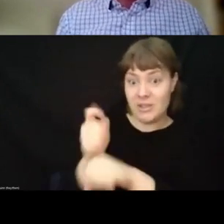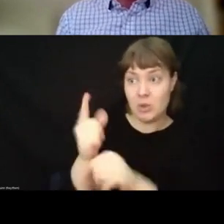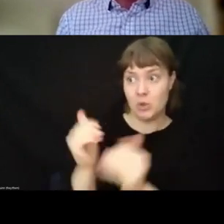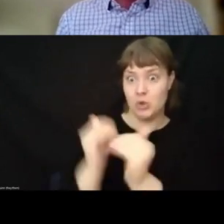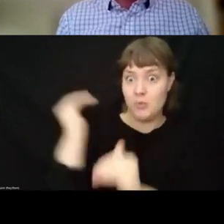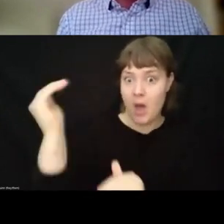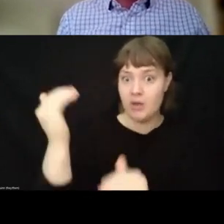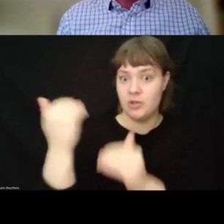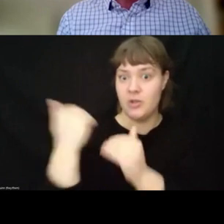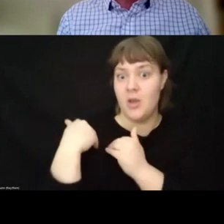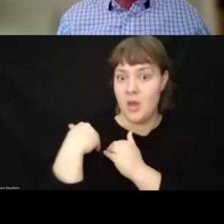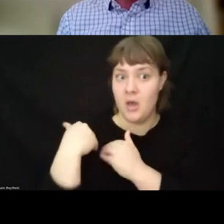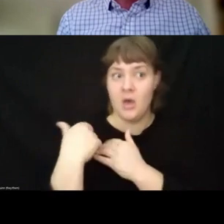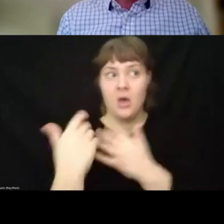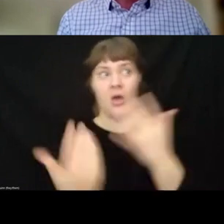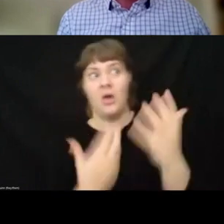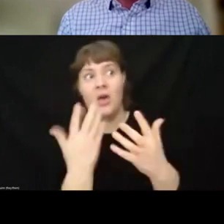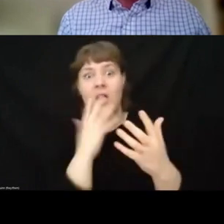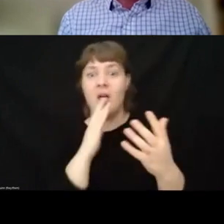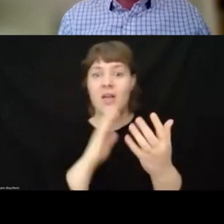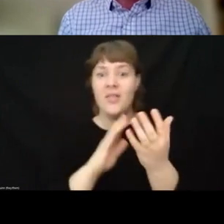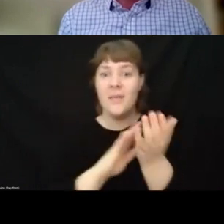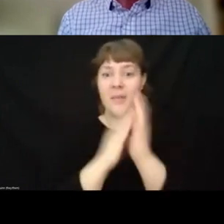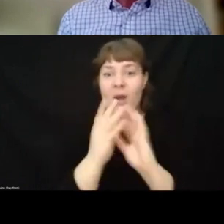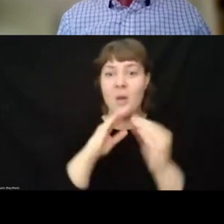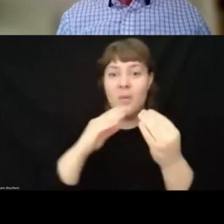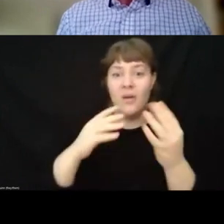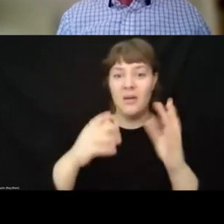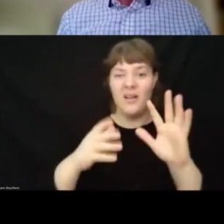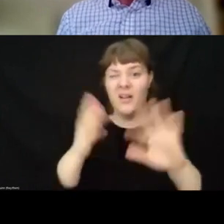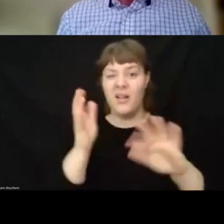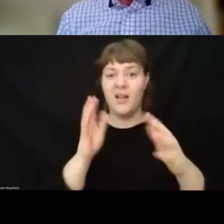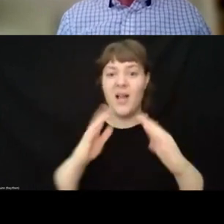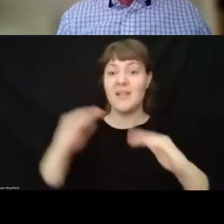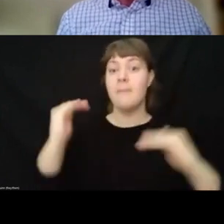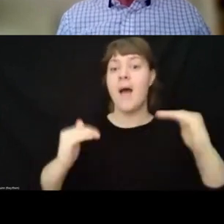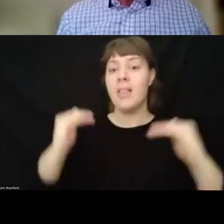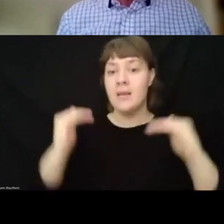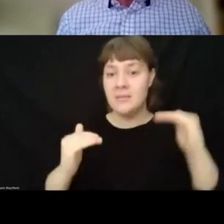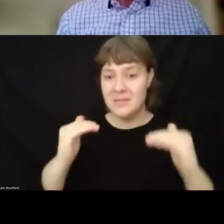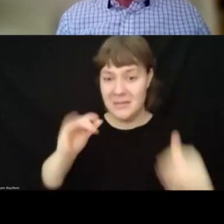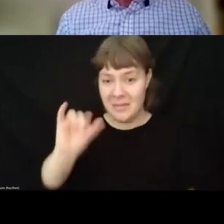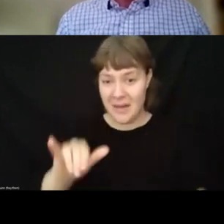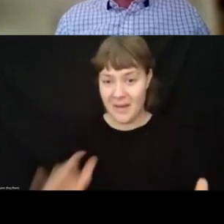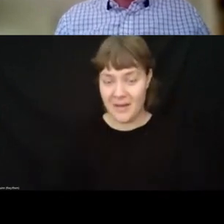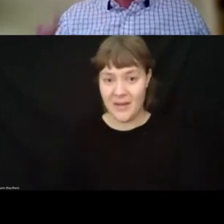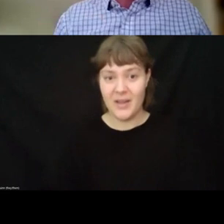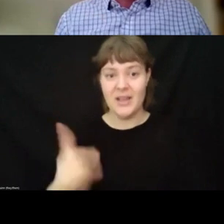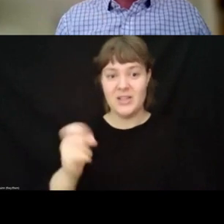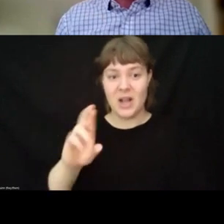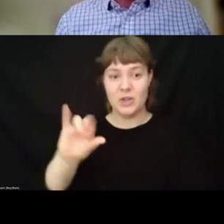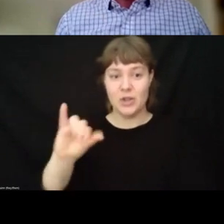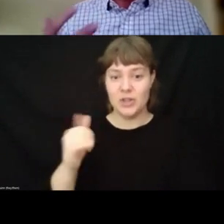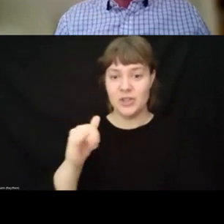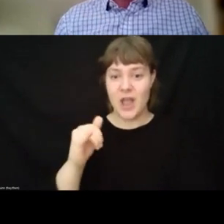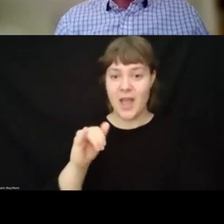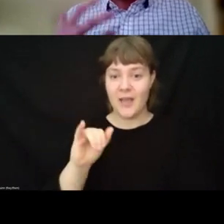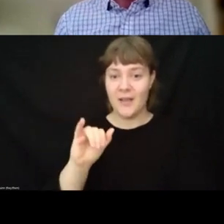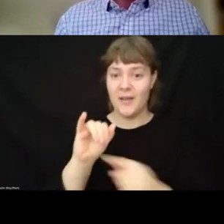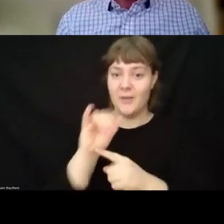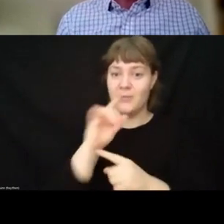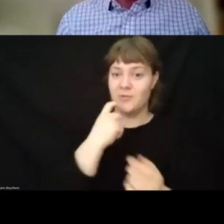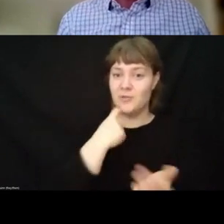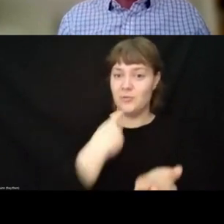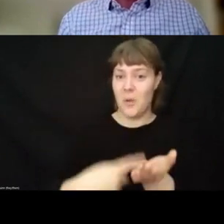lose things as part of it. So it is this balance, and as Dr. Jamison was just pointing out, I think hearing from our patients